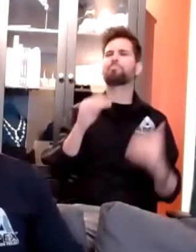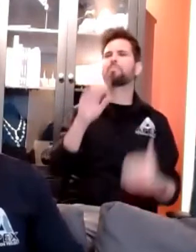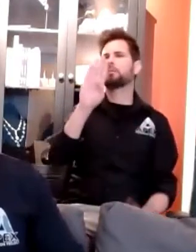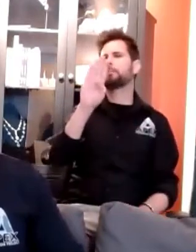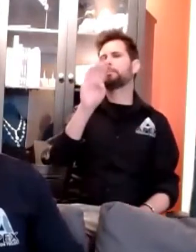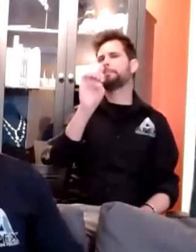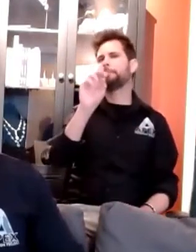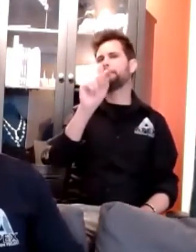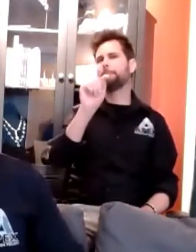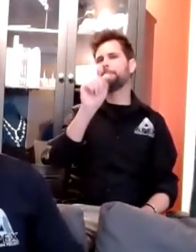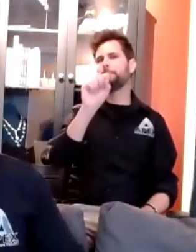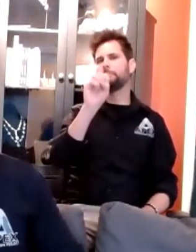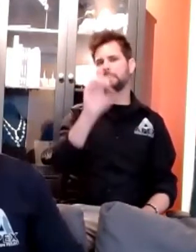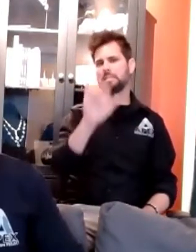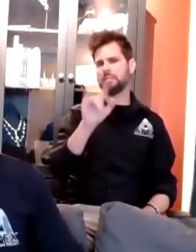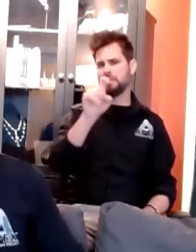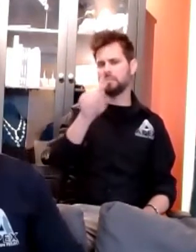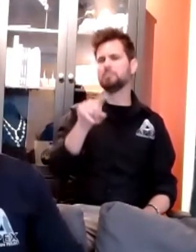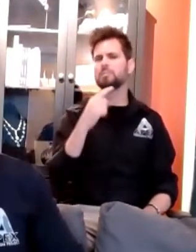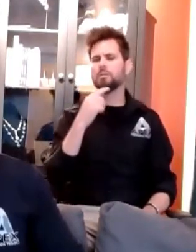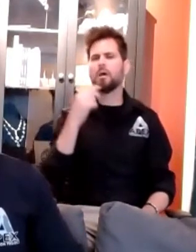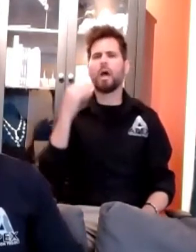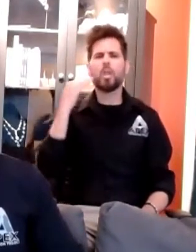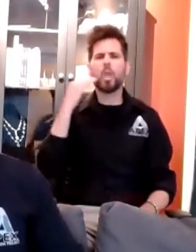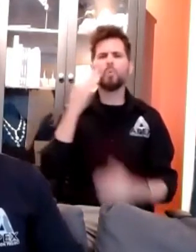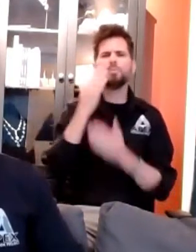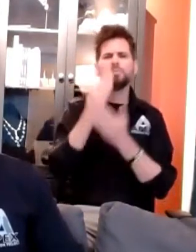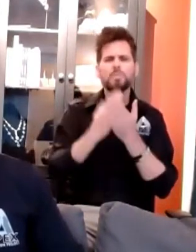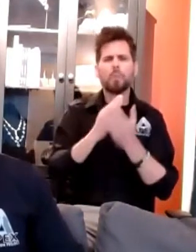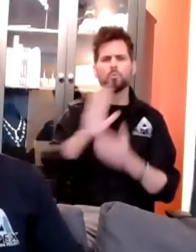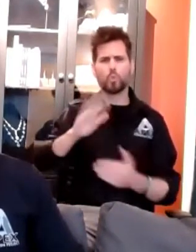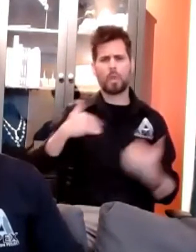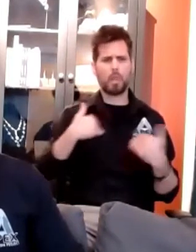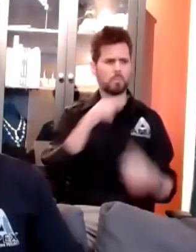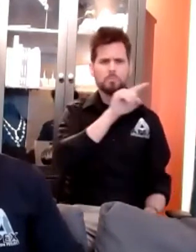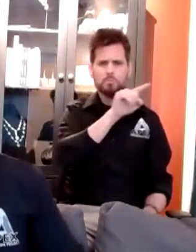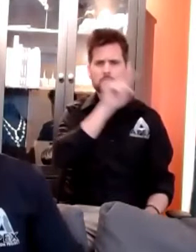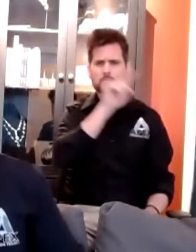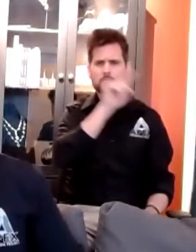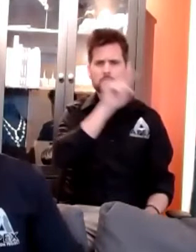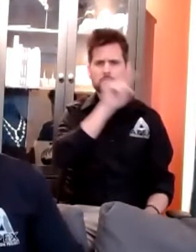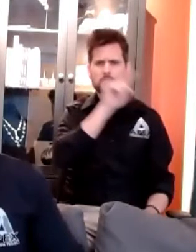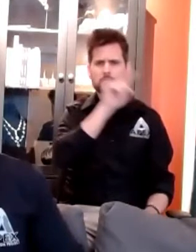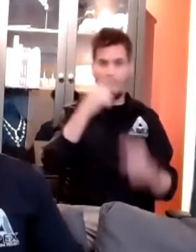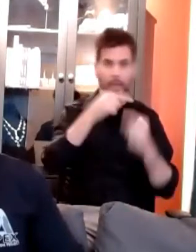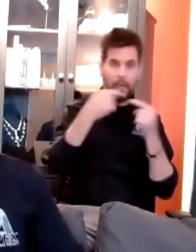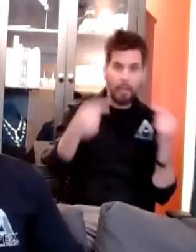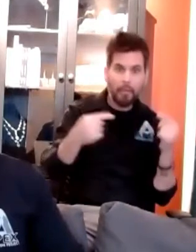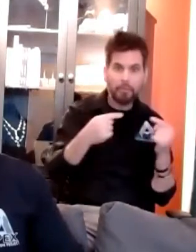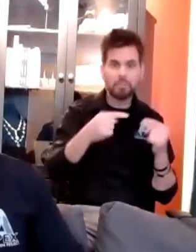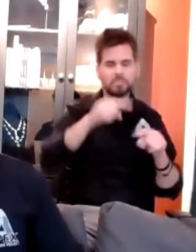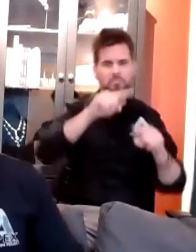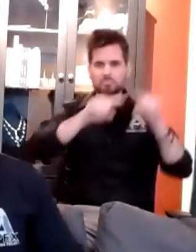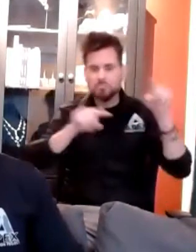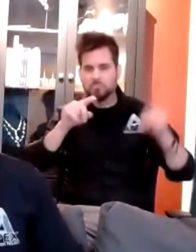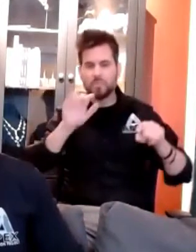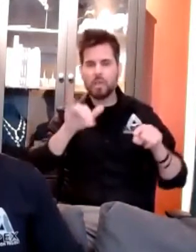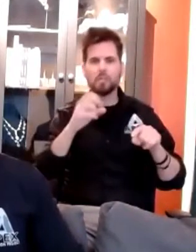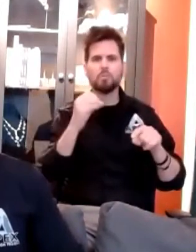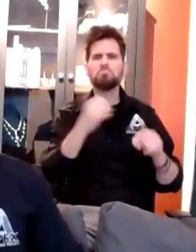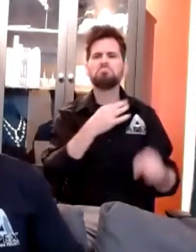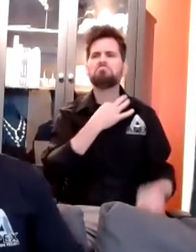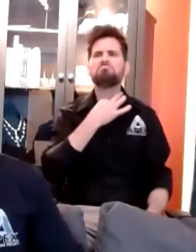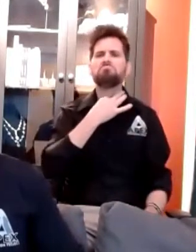know that there's been some allergies and Thor, and you had a pretty in-depth discussion about that previously, but just in case we have some new